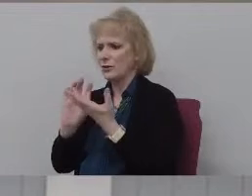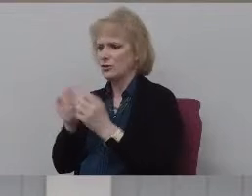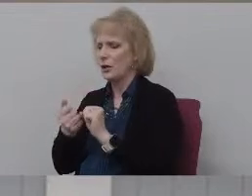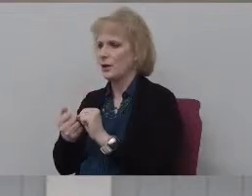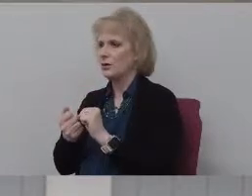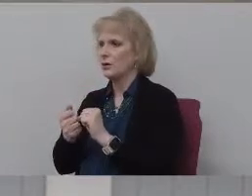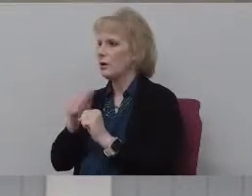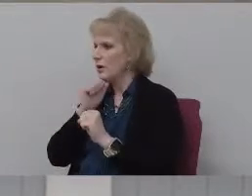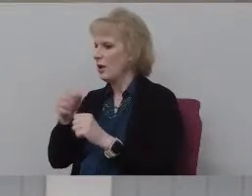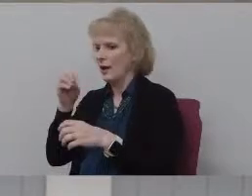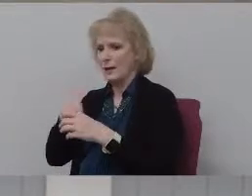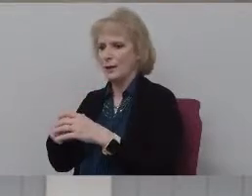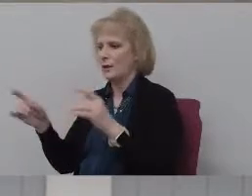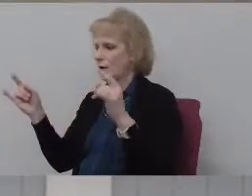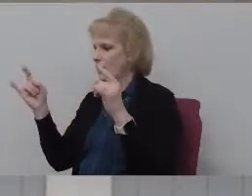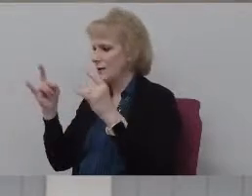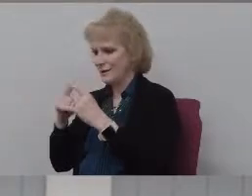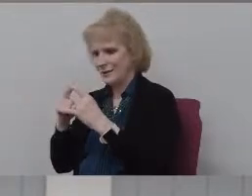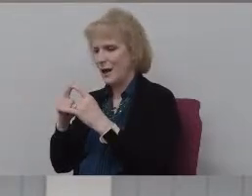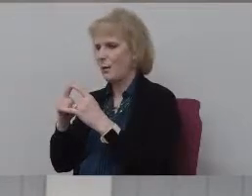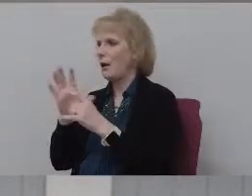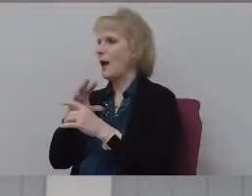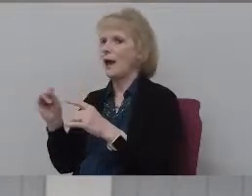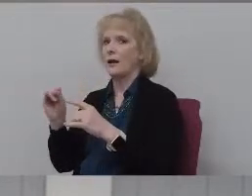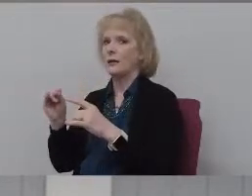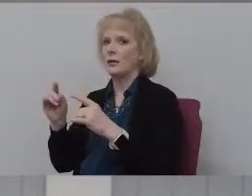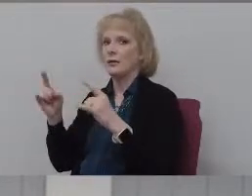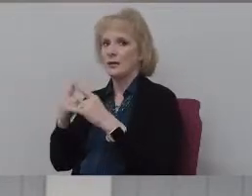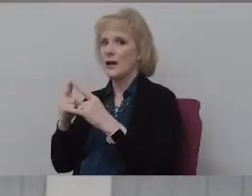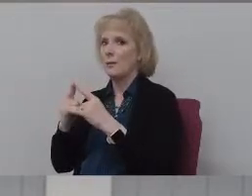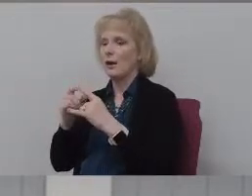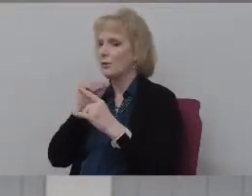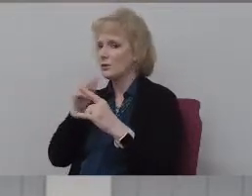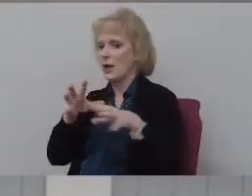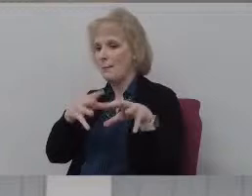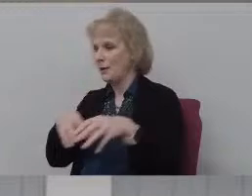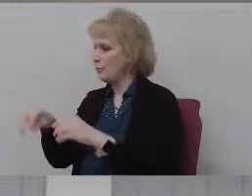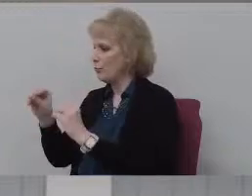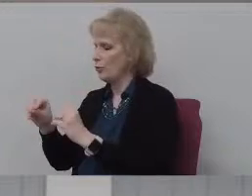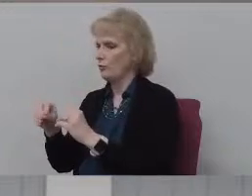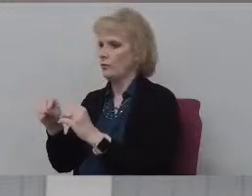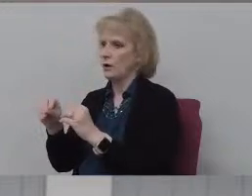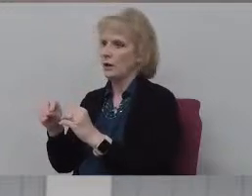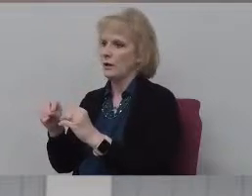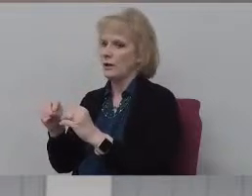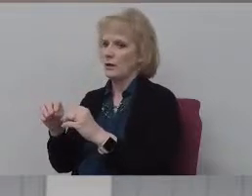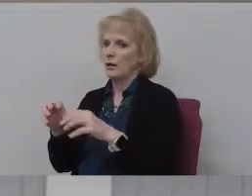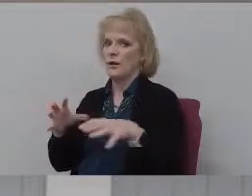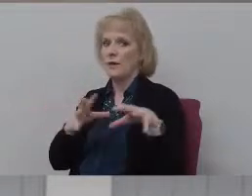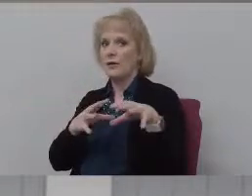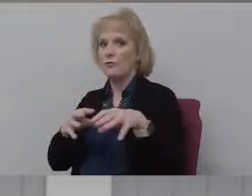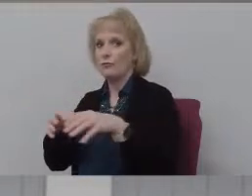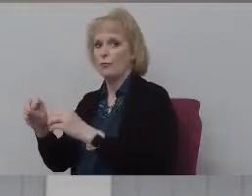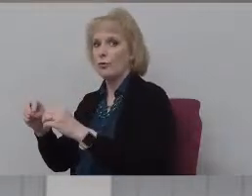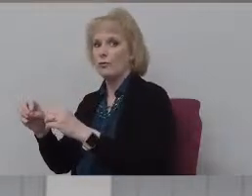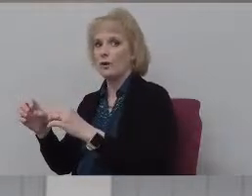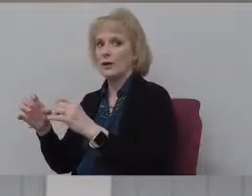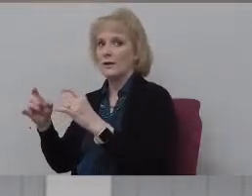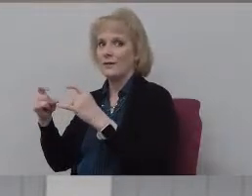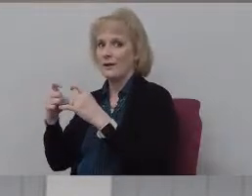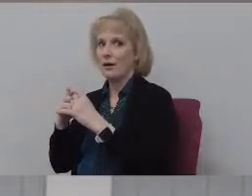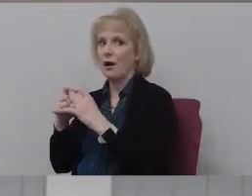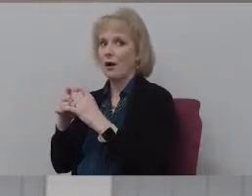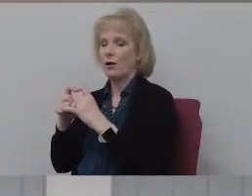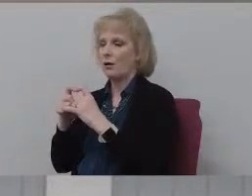in a tabernacle, a tent, and it's not being moved all the time. They've moved the Ark of the Lord, and they've moved the center of worship to Jerusalem and to